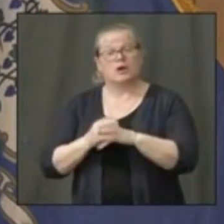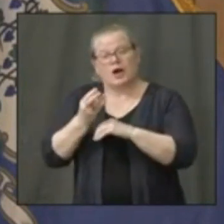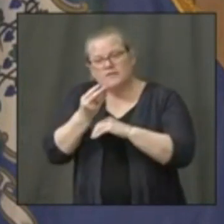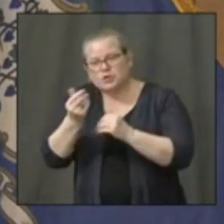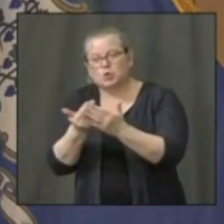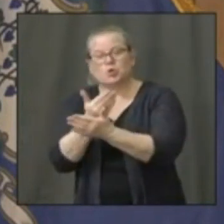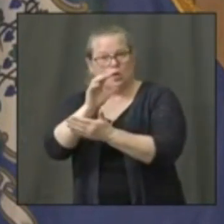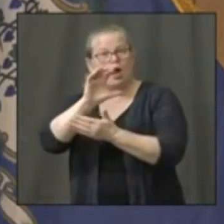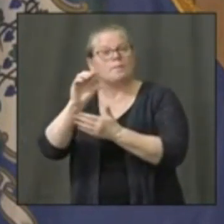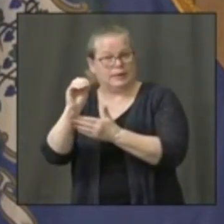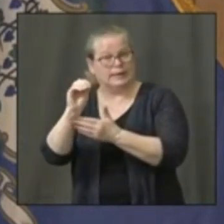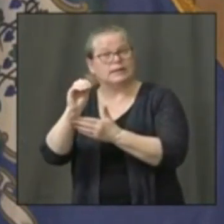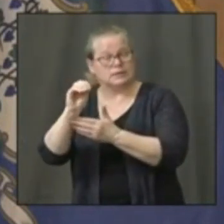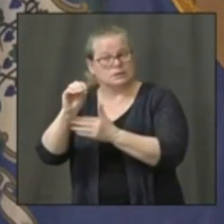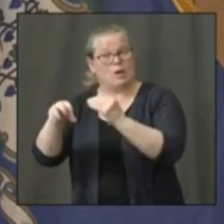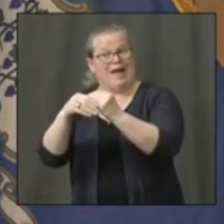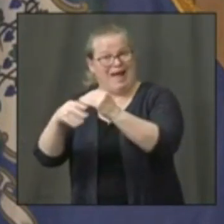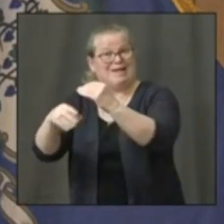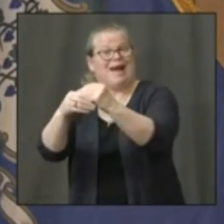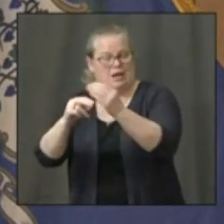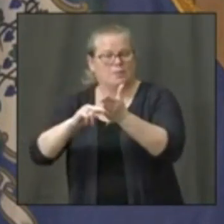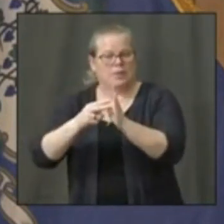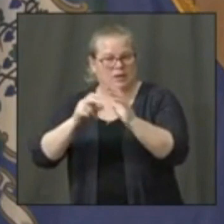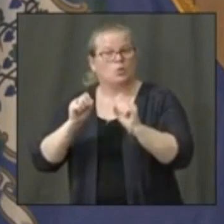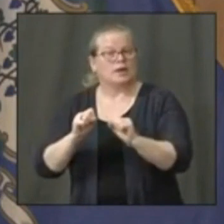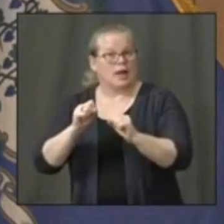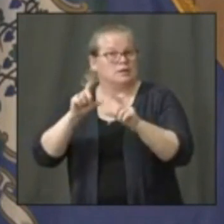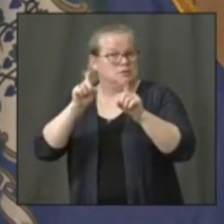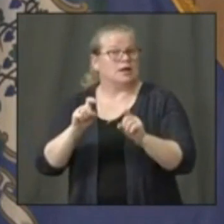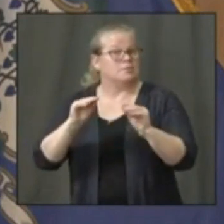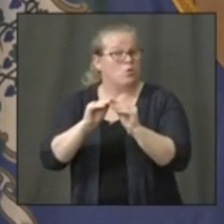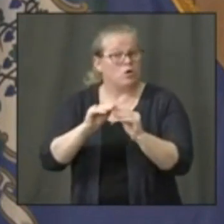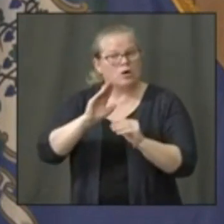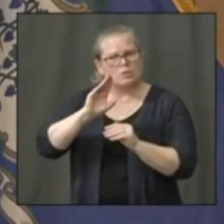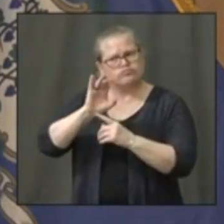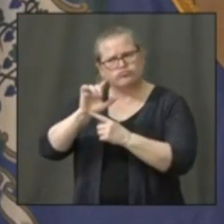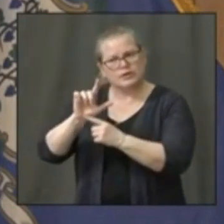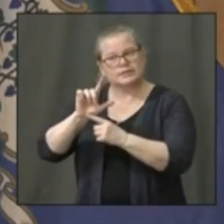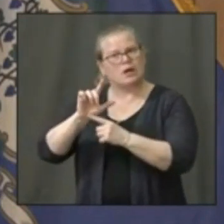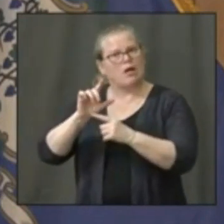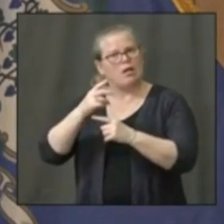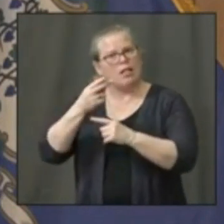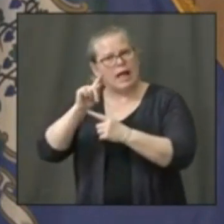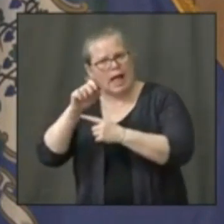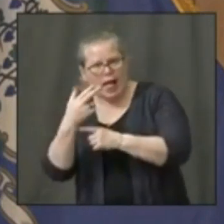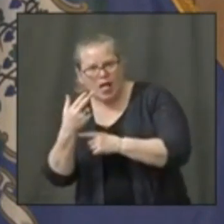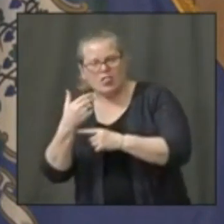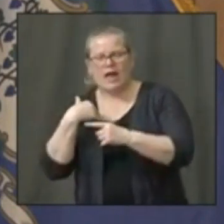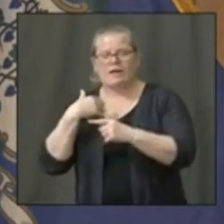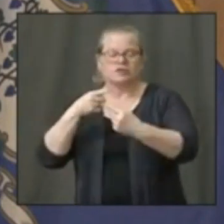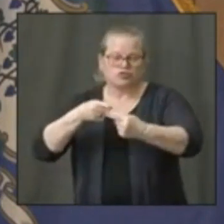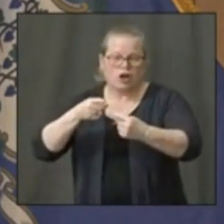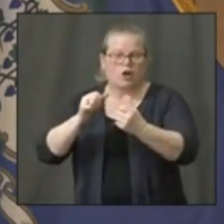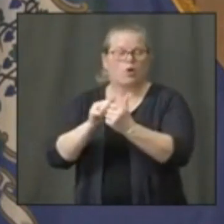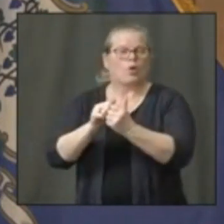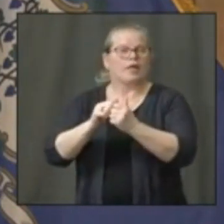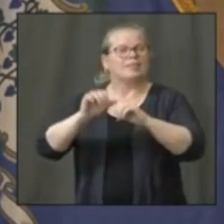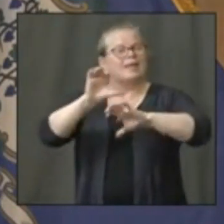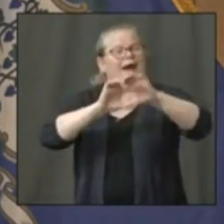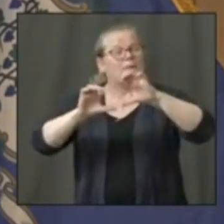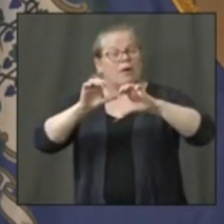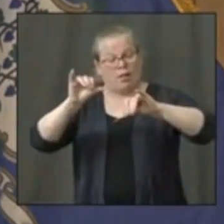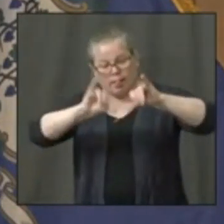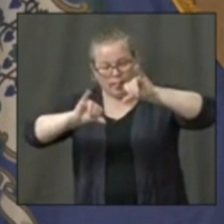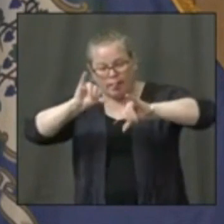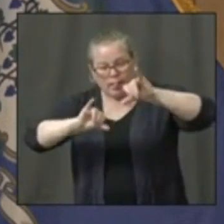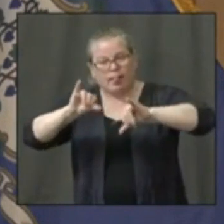be greatly increasing our capacity there. If Bristol Health is having a problem with reagents and the such, there's been stop and starts on a